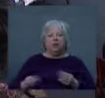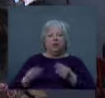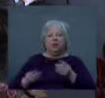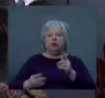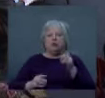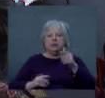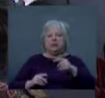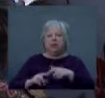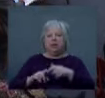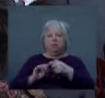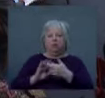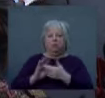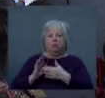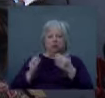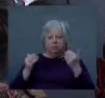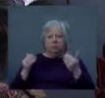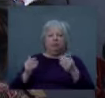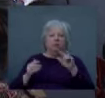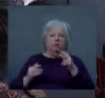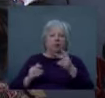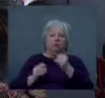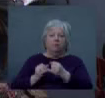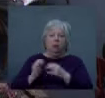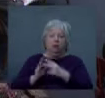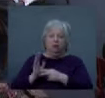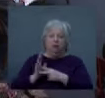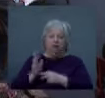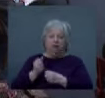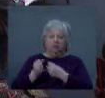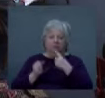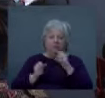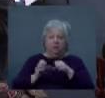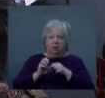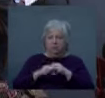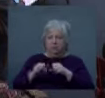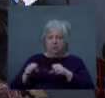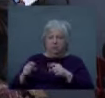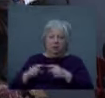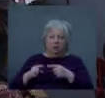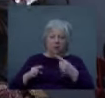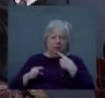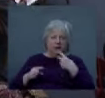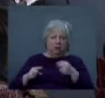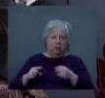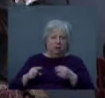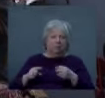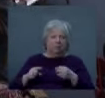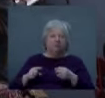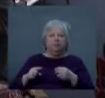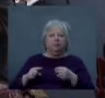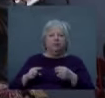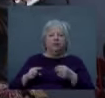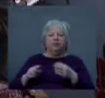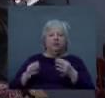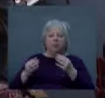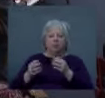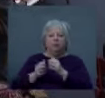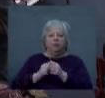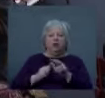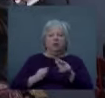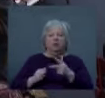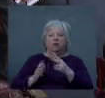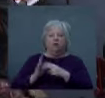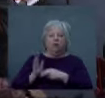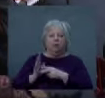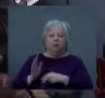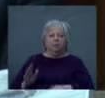There's a motion and a second to suspend the rules to a third and final reading. All those in favor, please say aye. Aye. All those opposed, please say nay. Motion passes. Third reading.